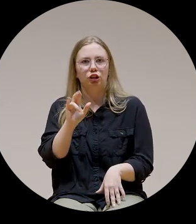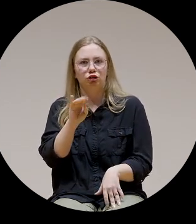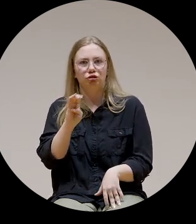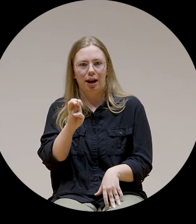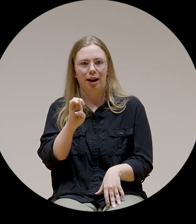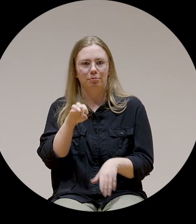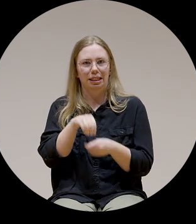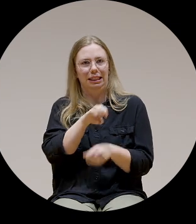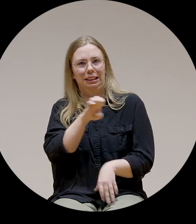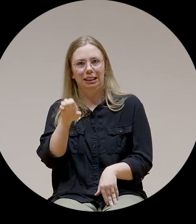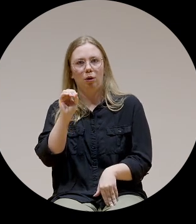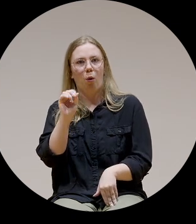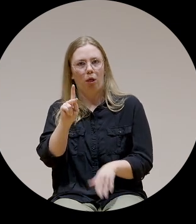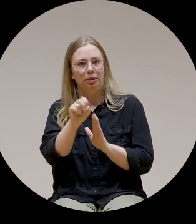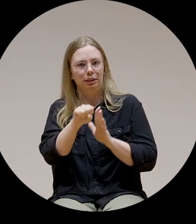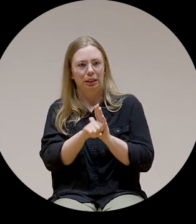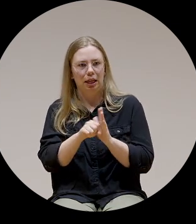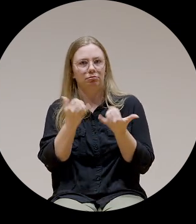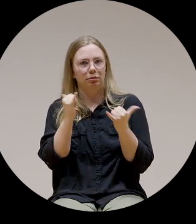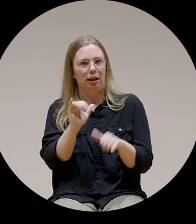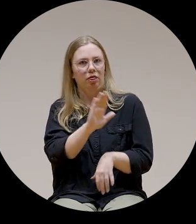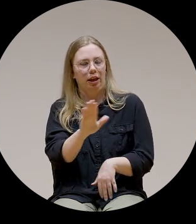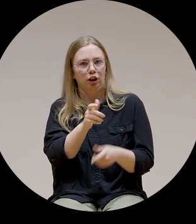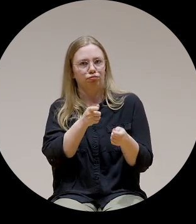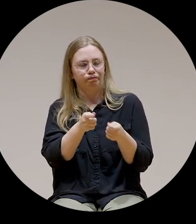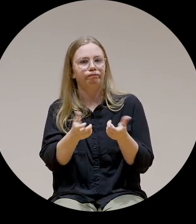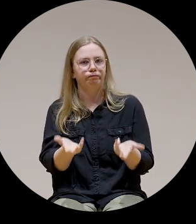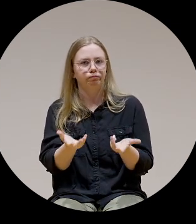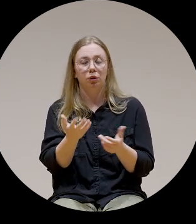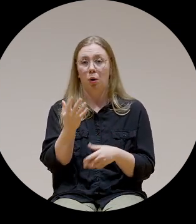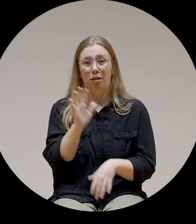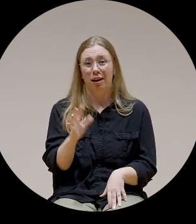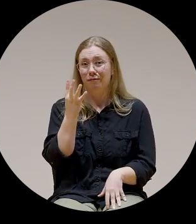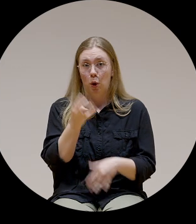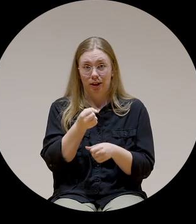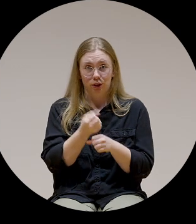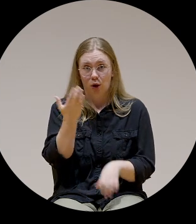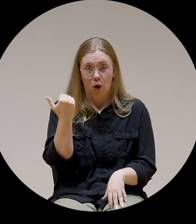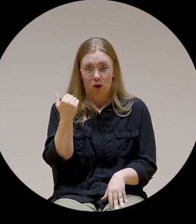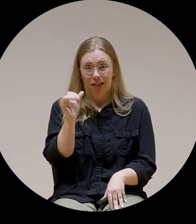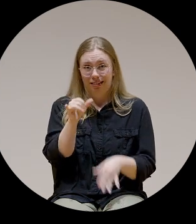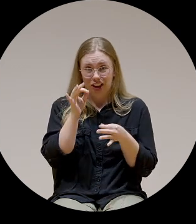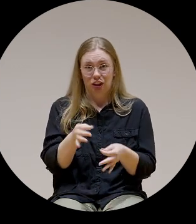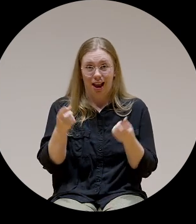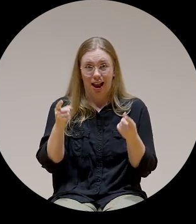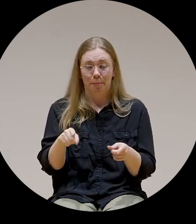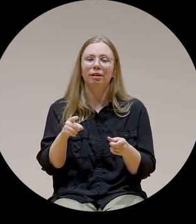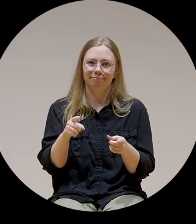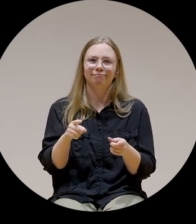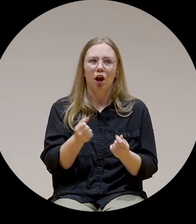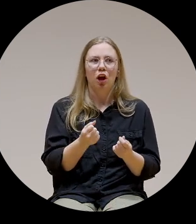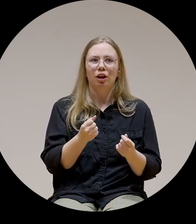in the eastern half of the state. So just 4 years ago, a panic broke out a little bit in